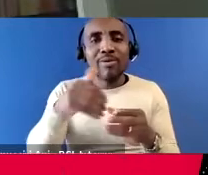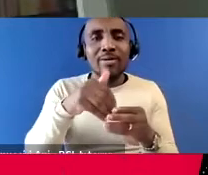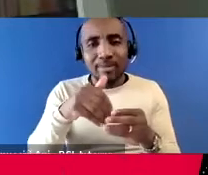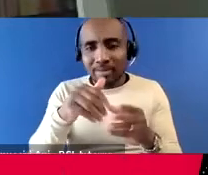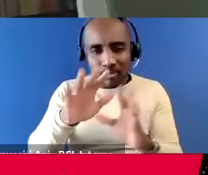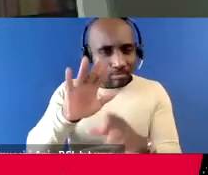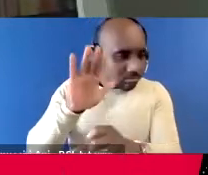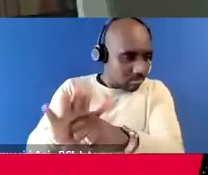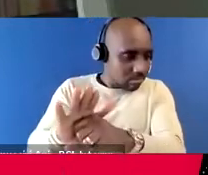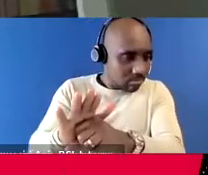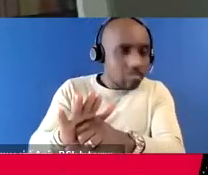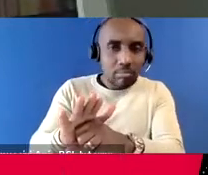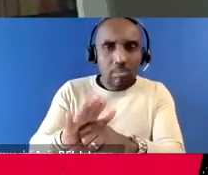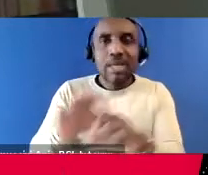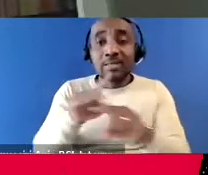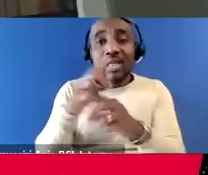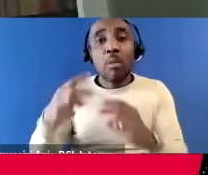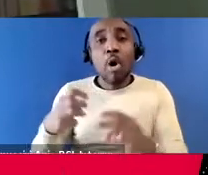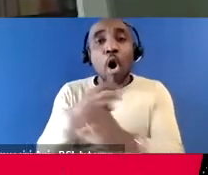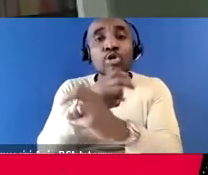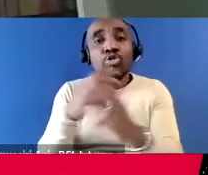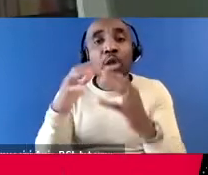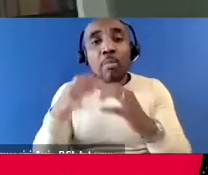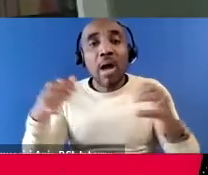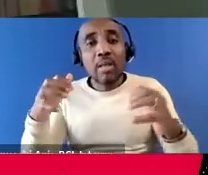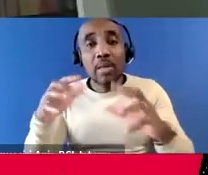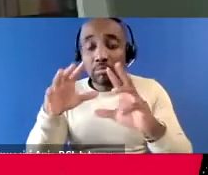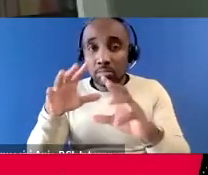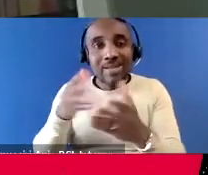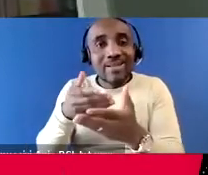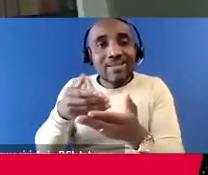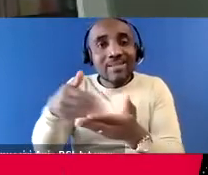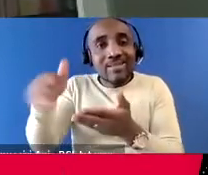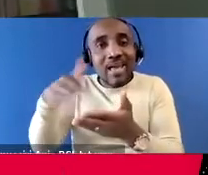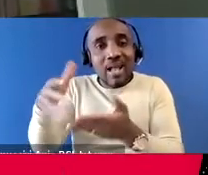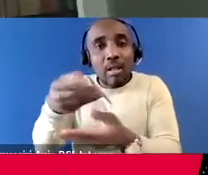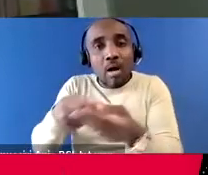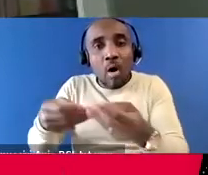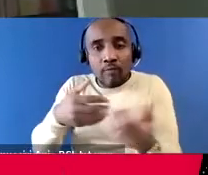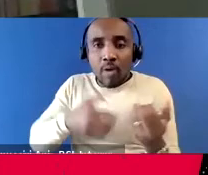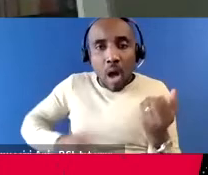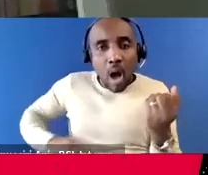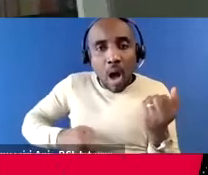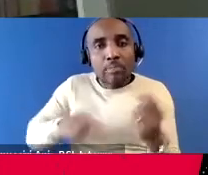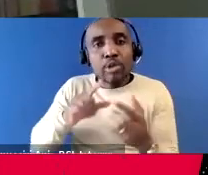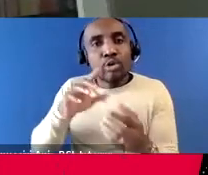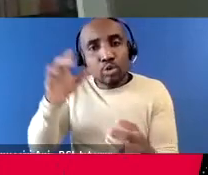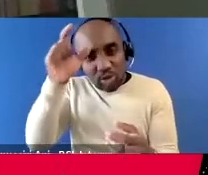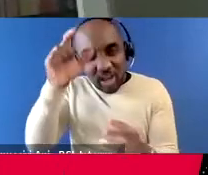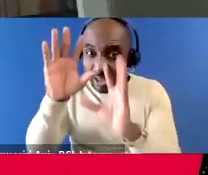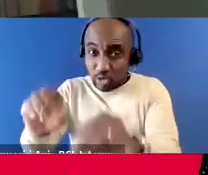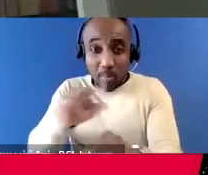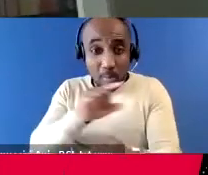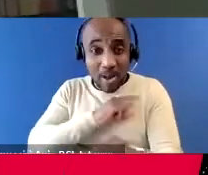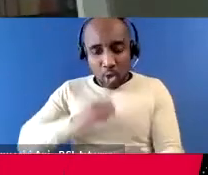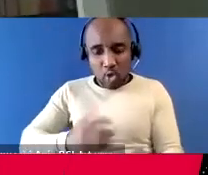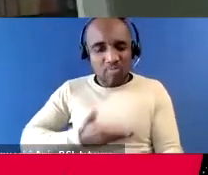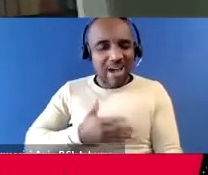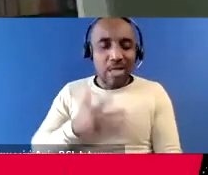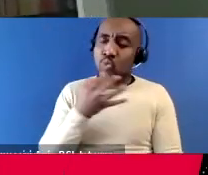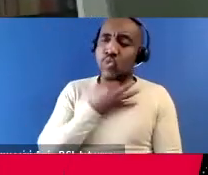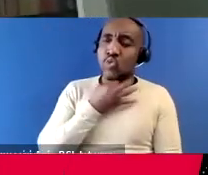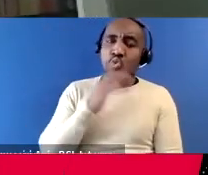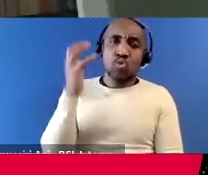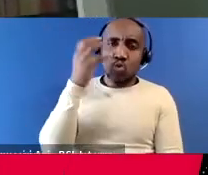And in the same month, Austrian Parliament suspended its sales of arms to Turkey in response to concerns about human rights. And in